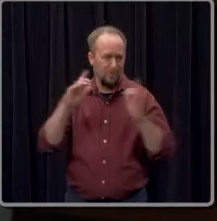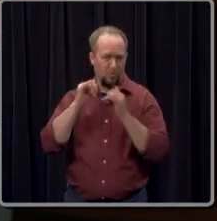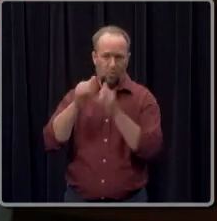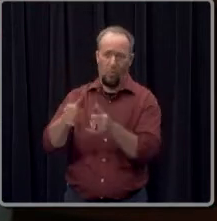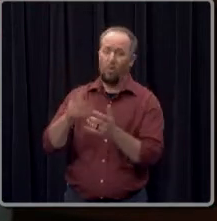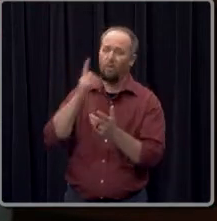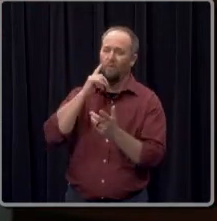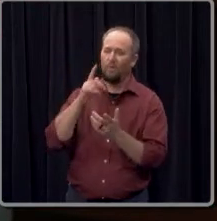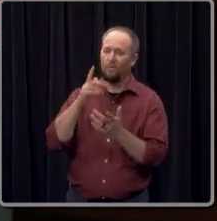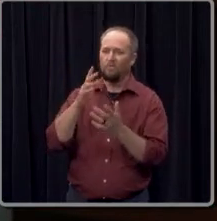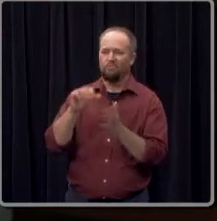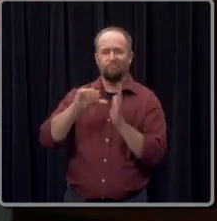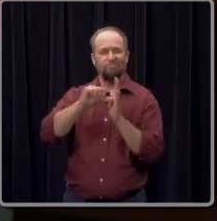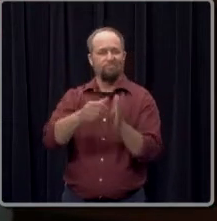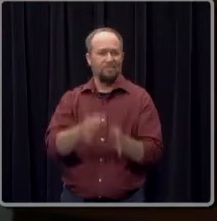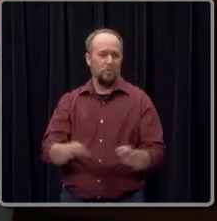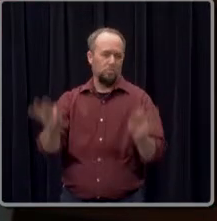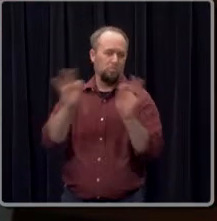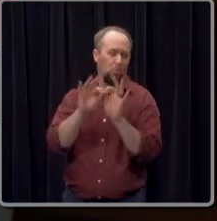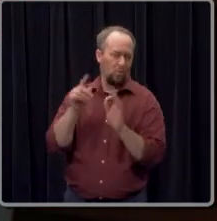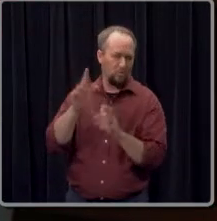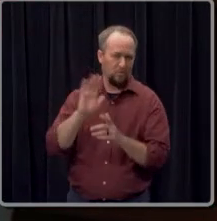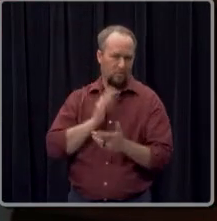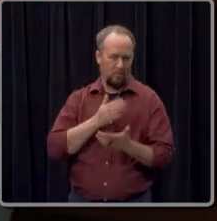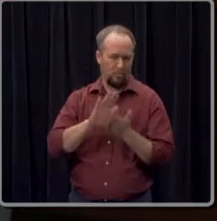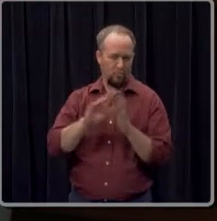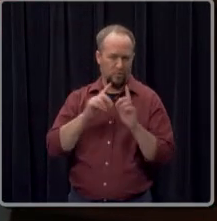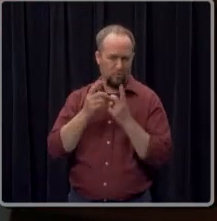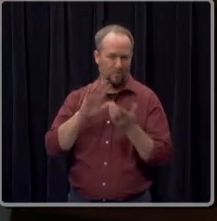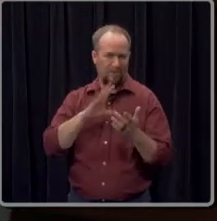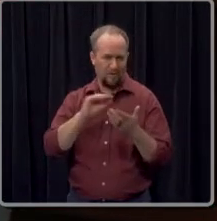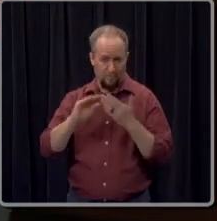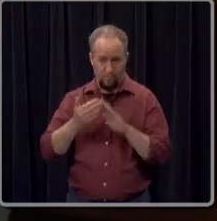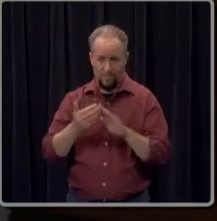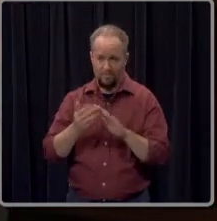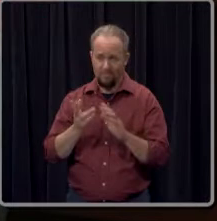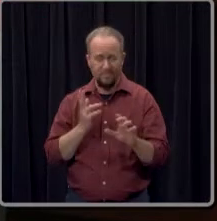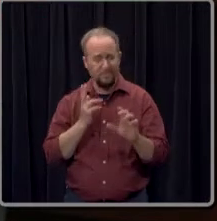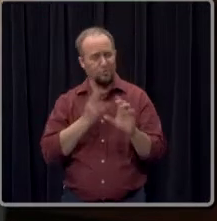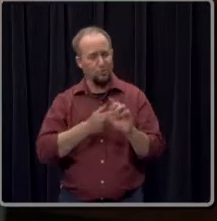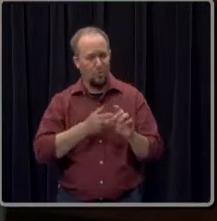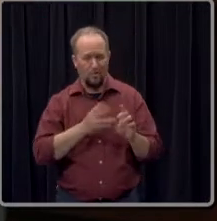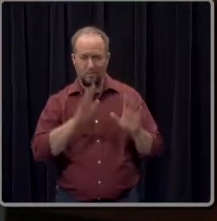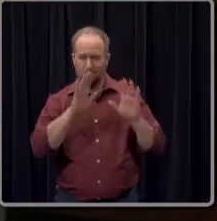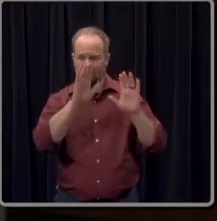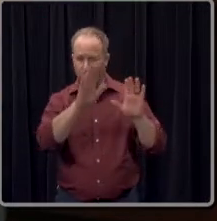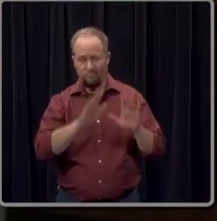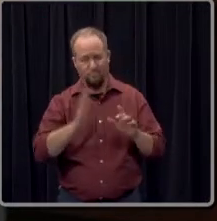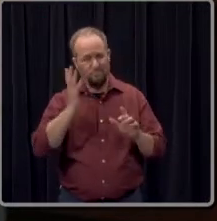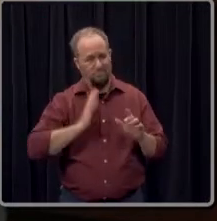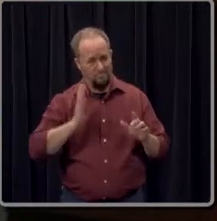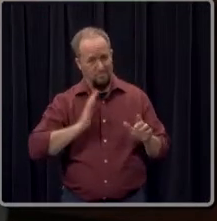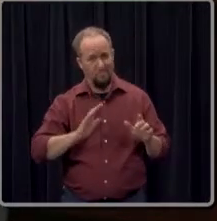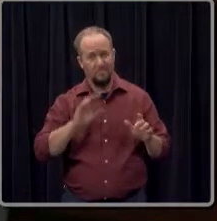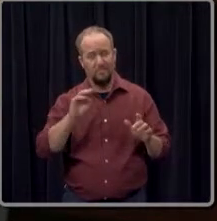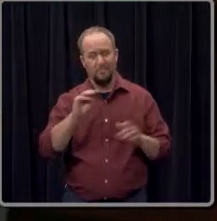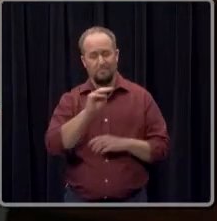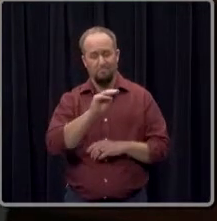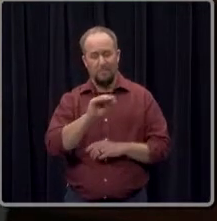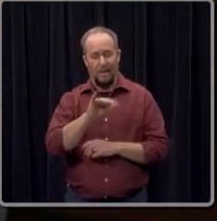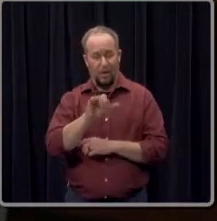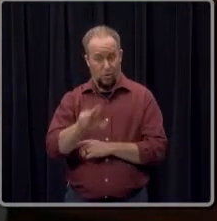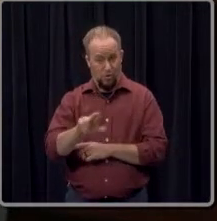school district and community. Heather joins a prestigious group of past recipients, including Mayor Mike Copeland,